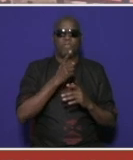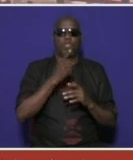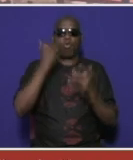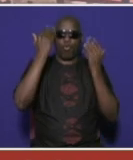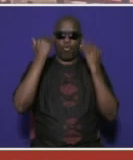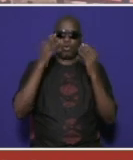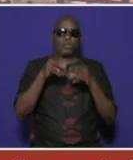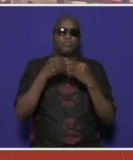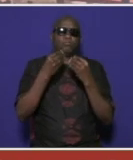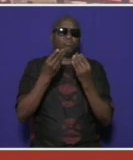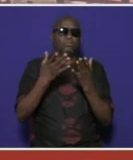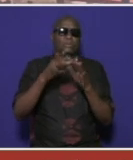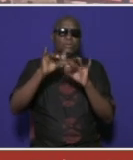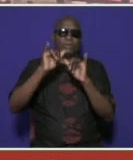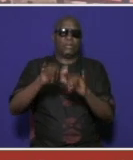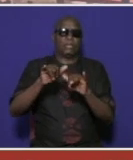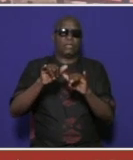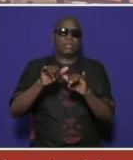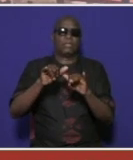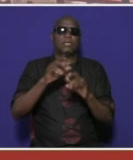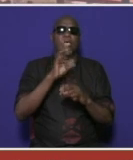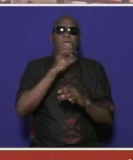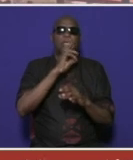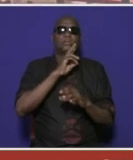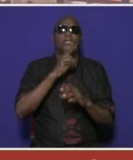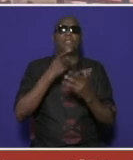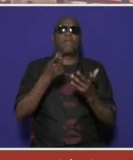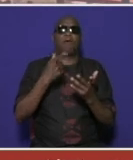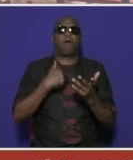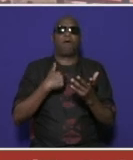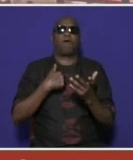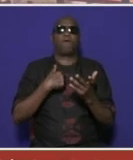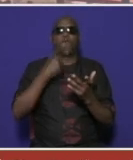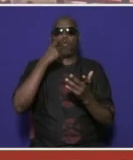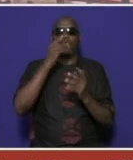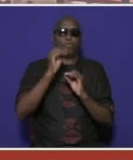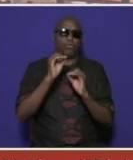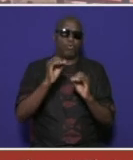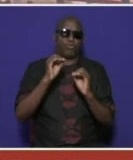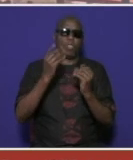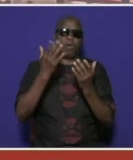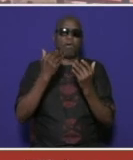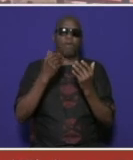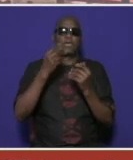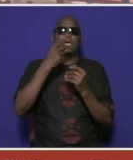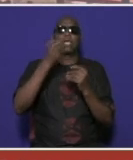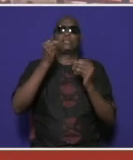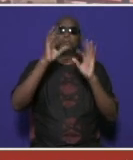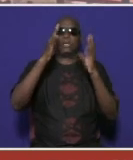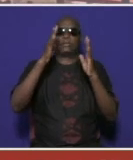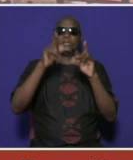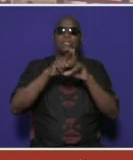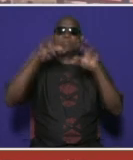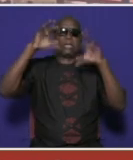grant them a stay of execution, they risk being rendered homeless in the face of the fast approaching Christmas festivities and the El Nino